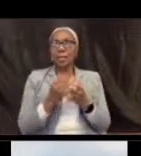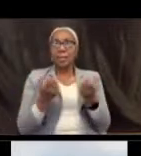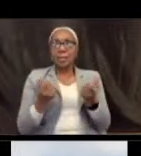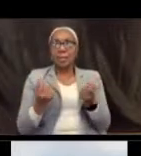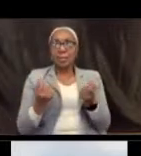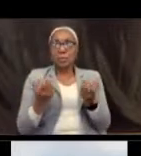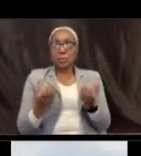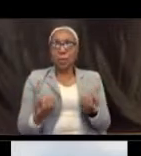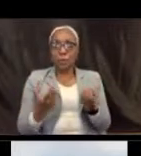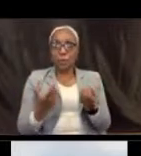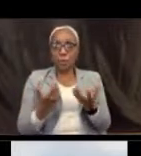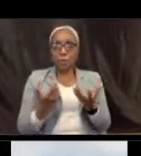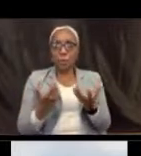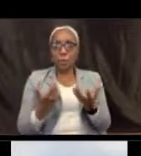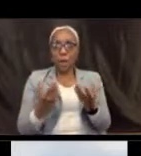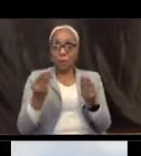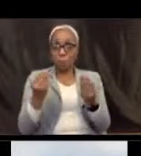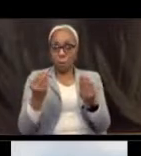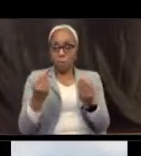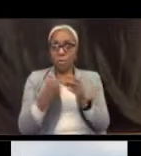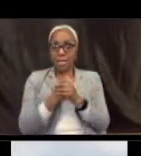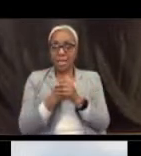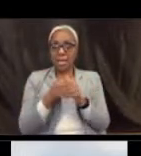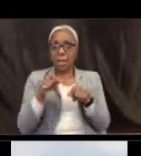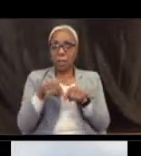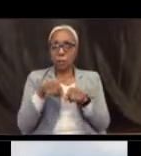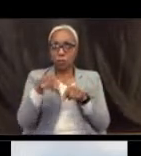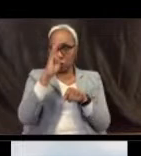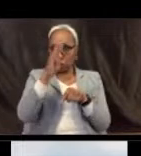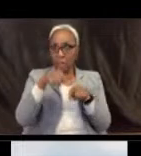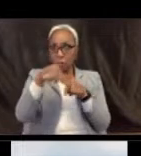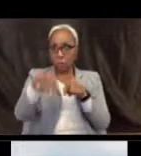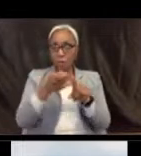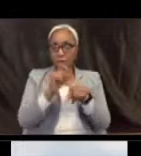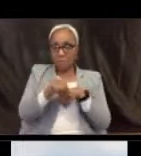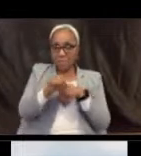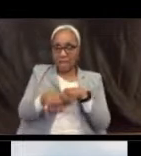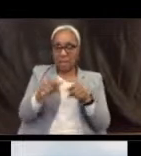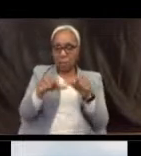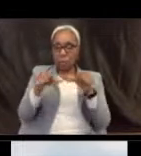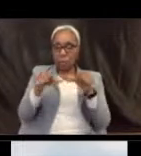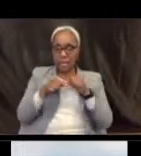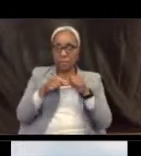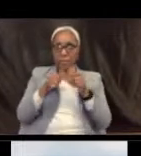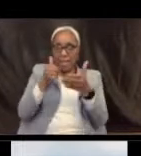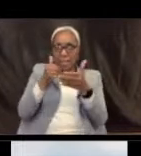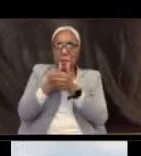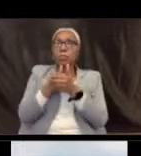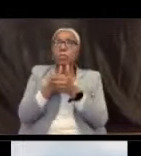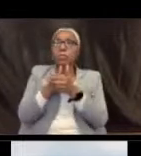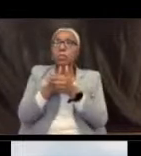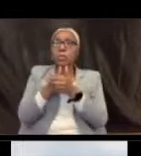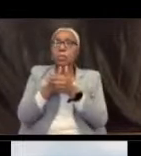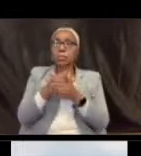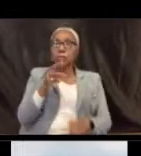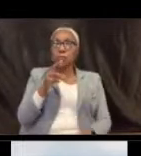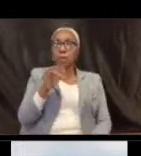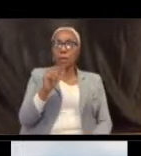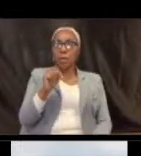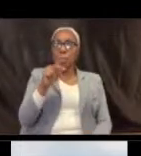so at the property directly across from this location, which would be closer to the Rinky